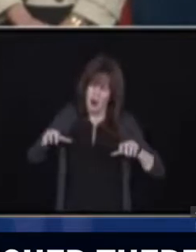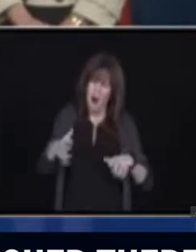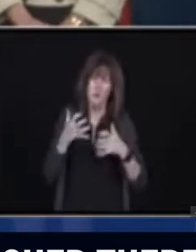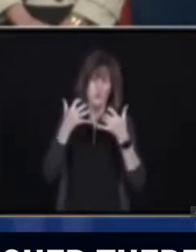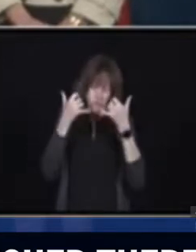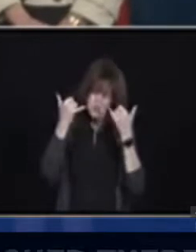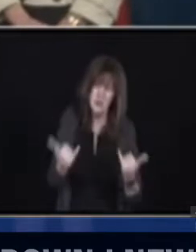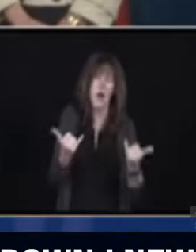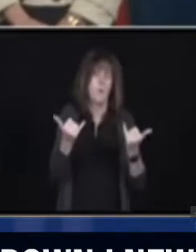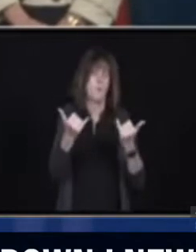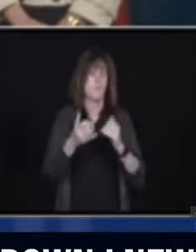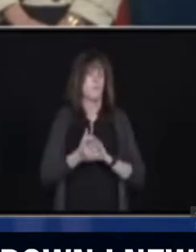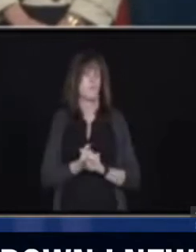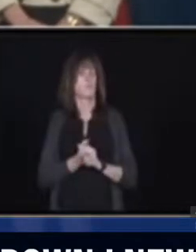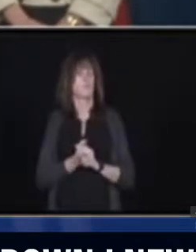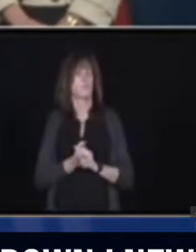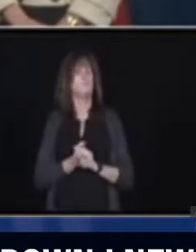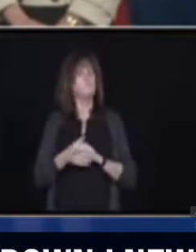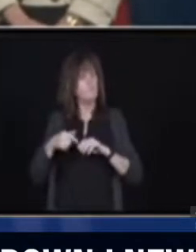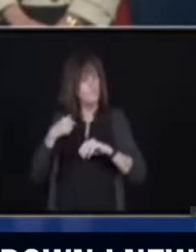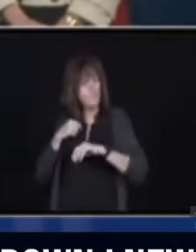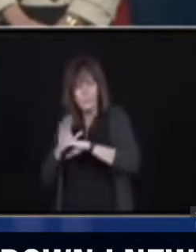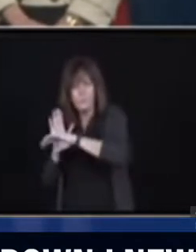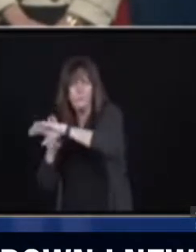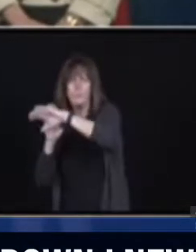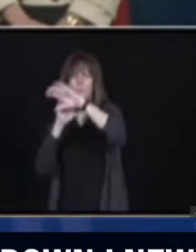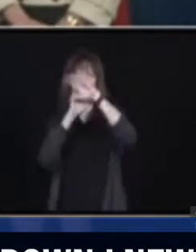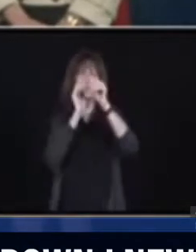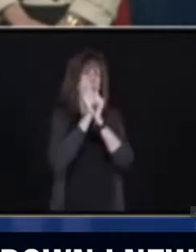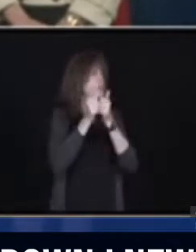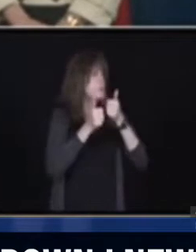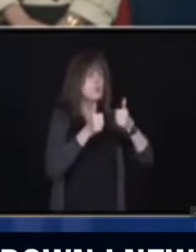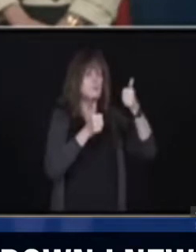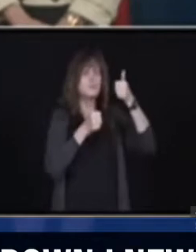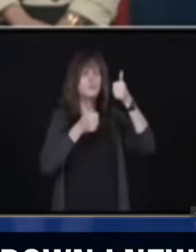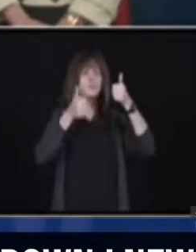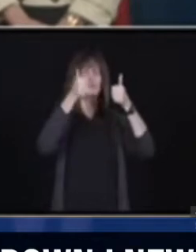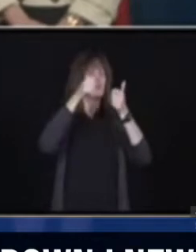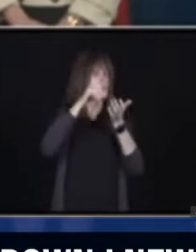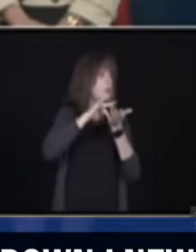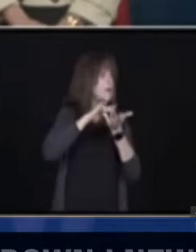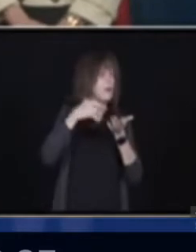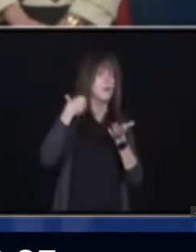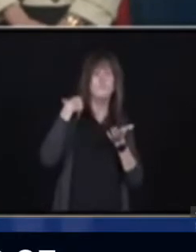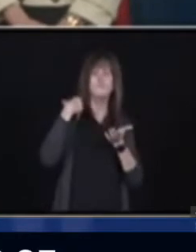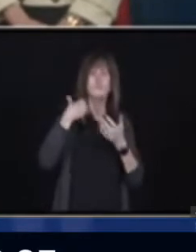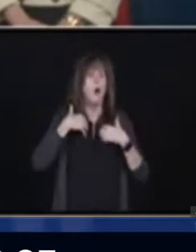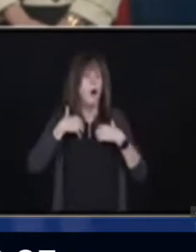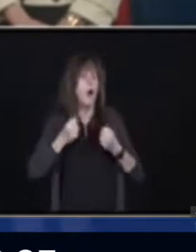after extensive consultation with the Chief Medical Officer of Health and the Public Health Measures Table,